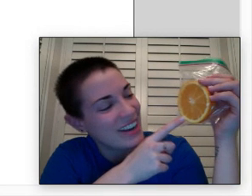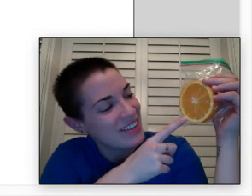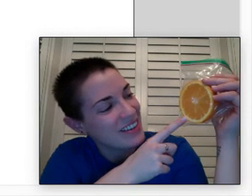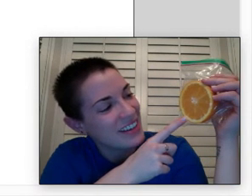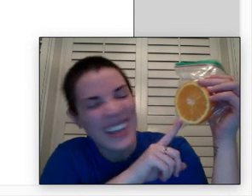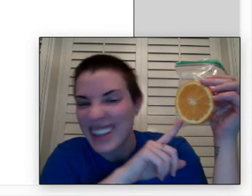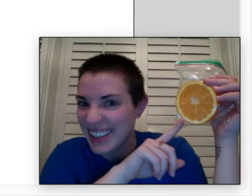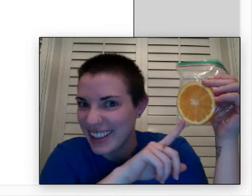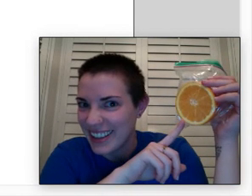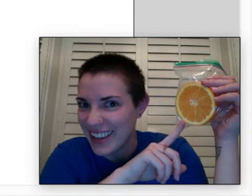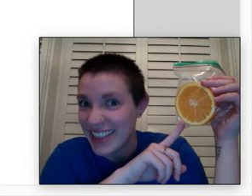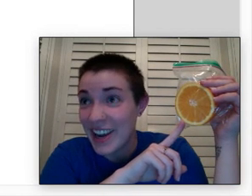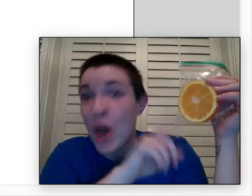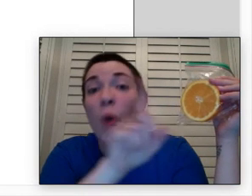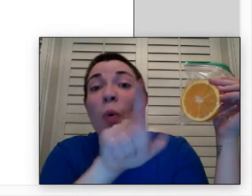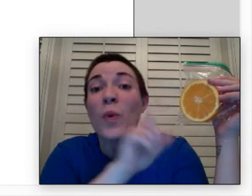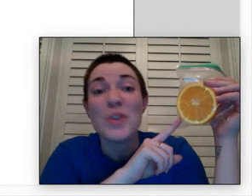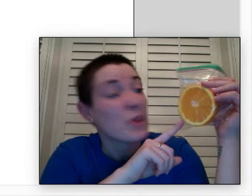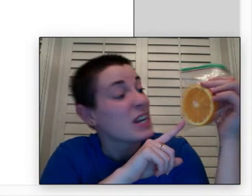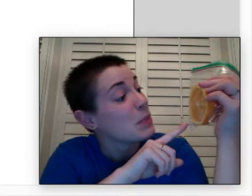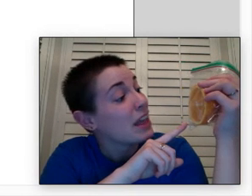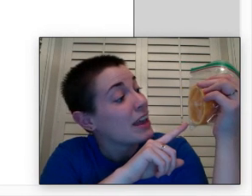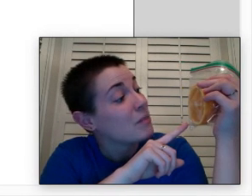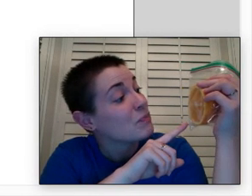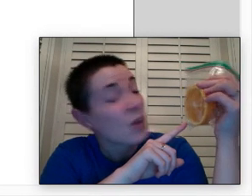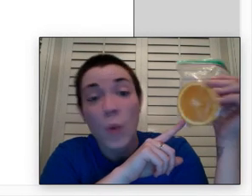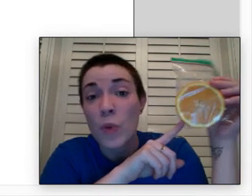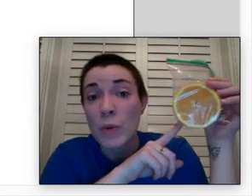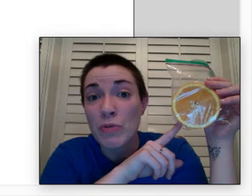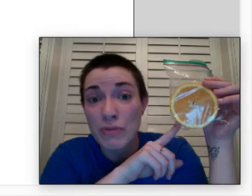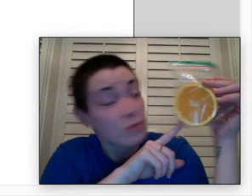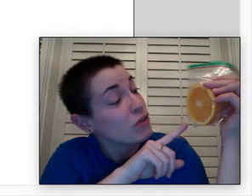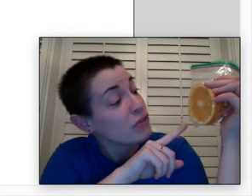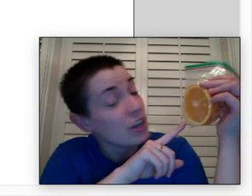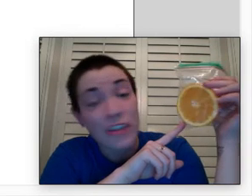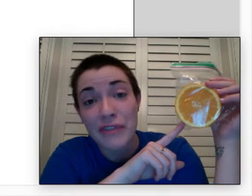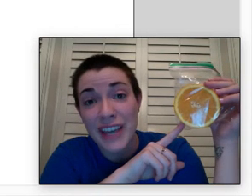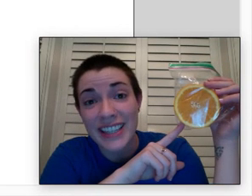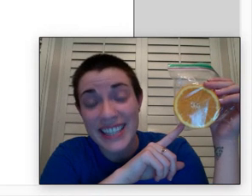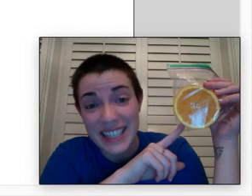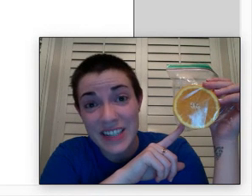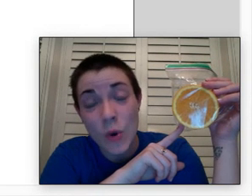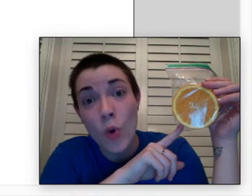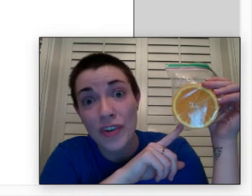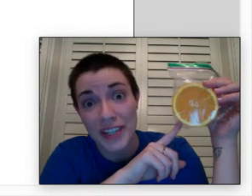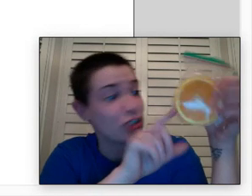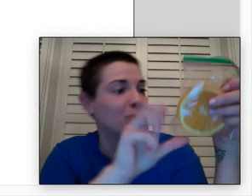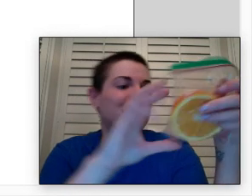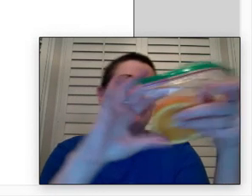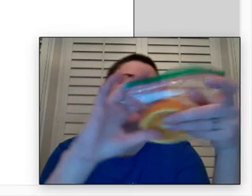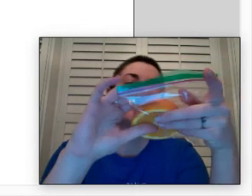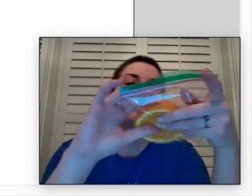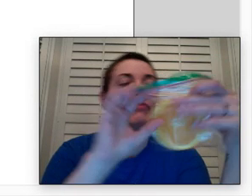video, and then once you press play, we will reveal the fact that this is an